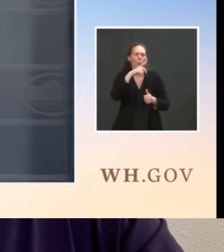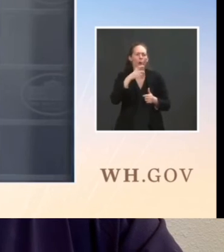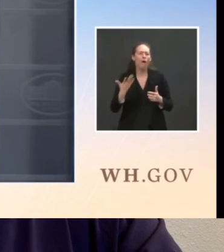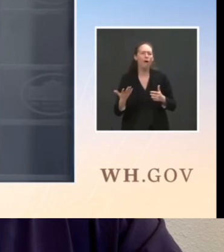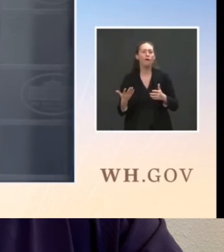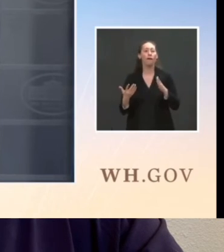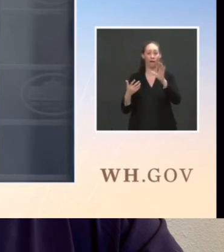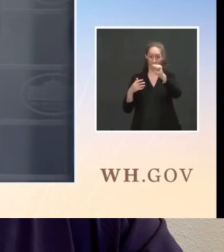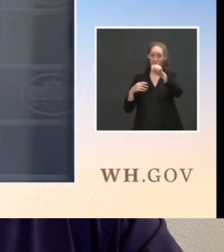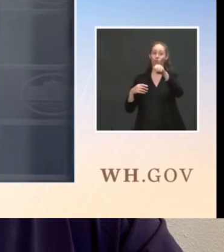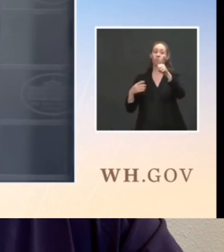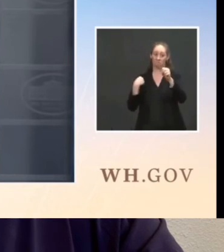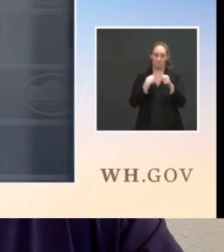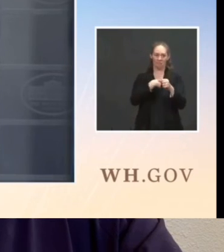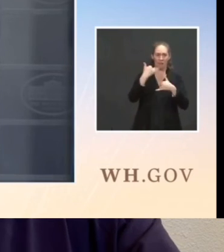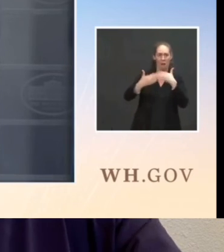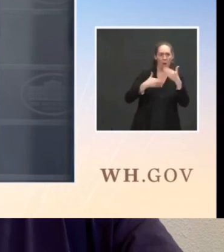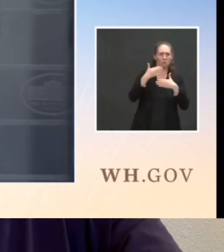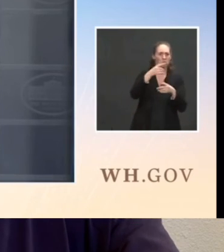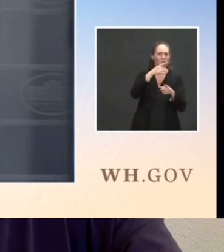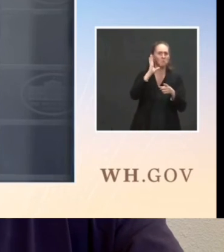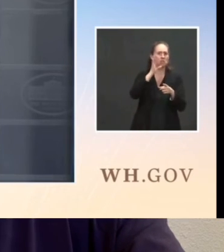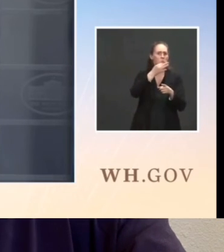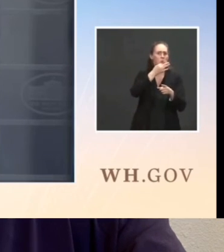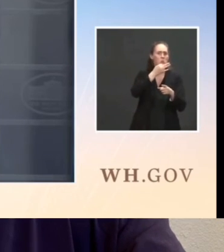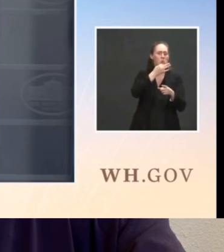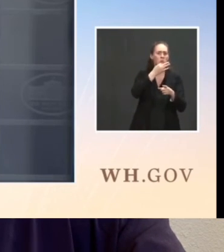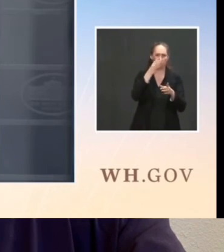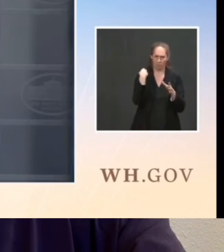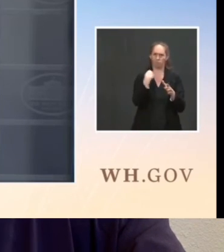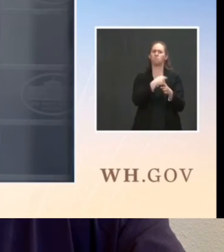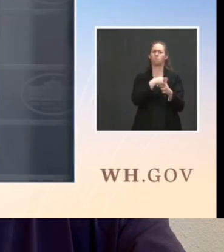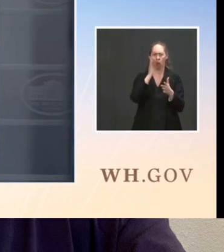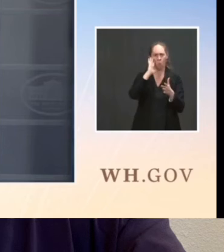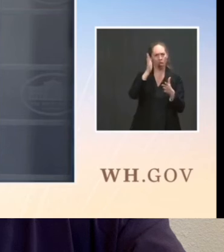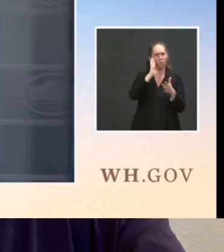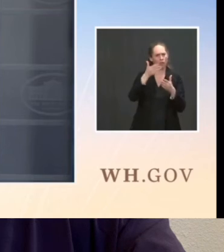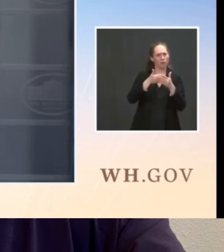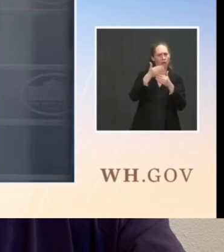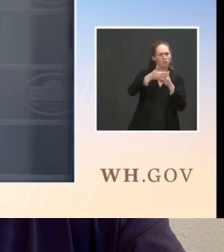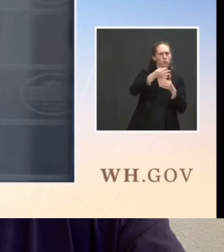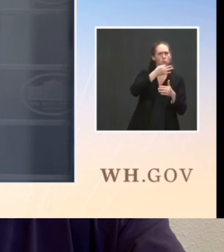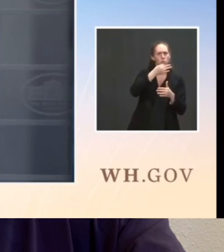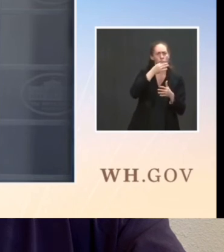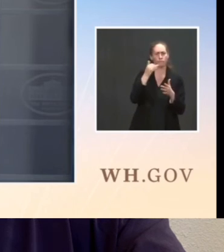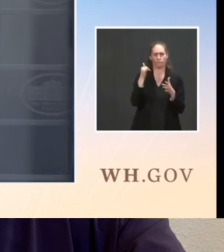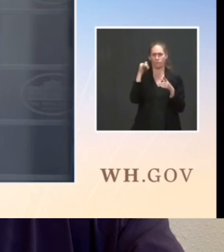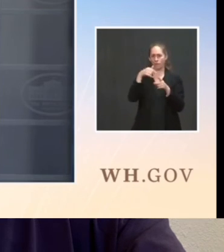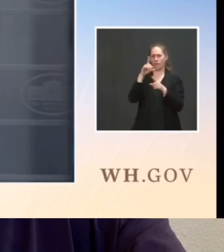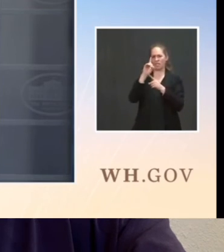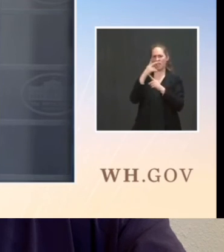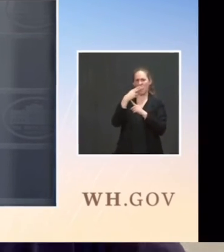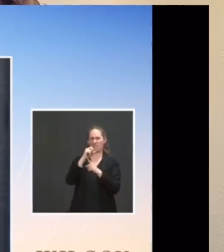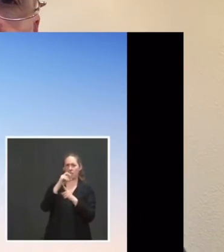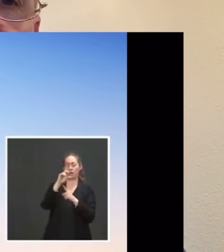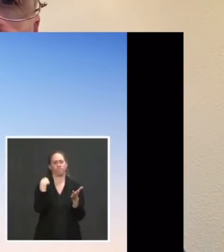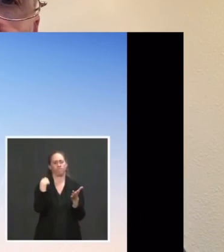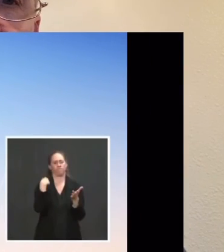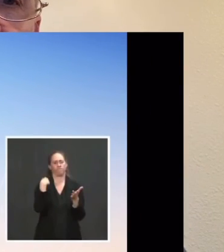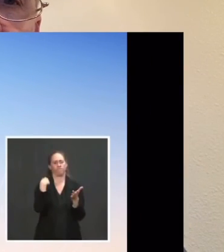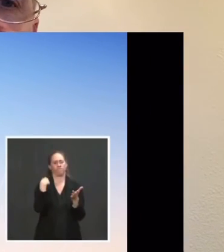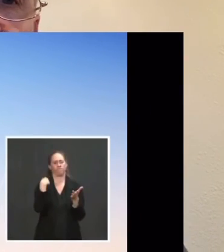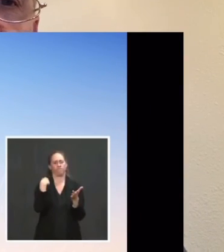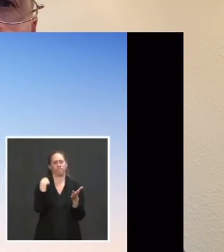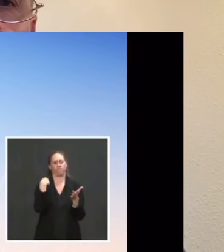soon, and it's something we're certainly committed to, and we're just working with DHS and HHS on when we can make it possible. Go ahead in the back.